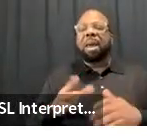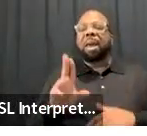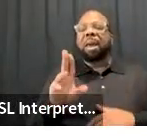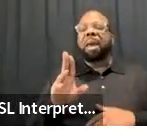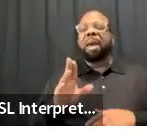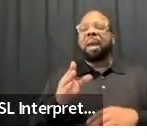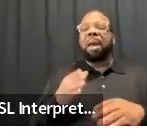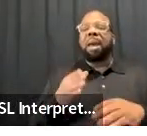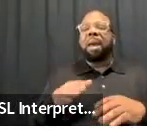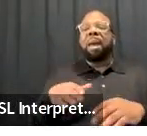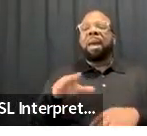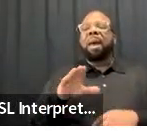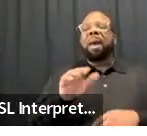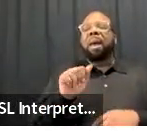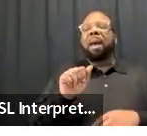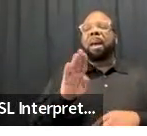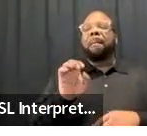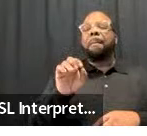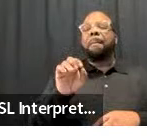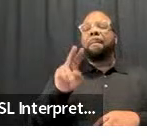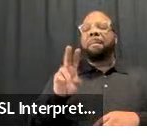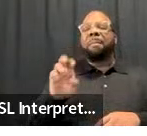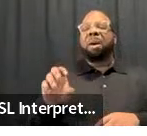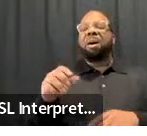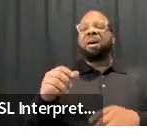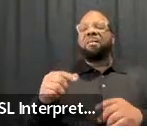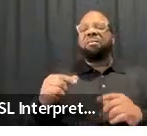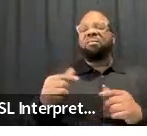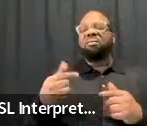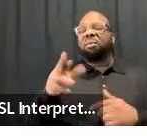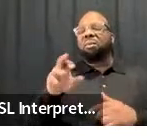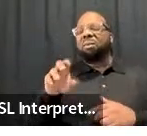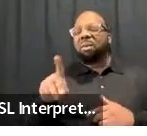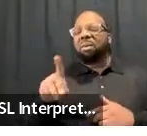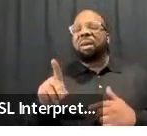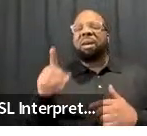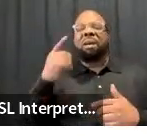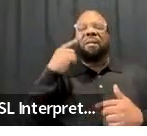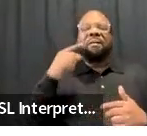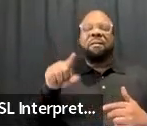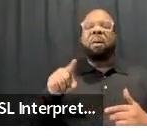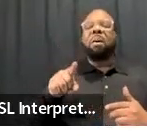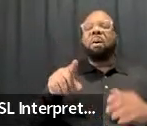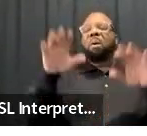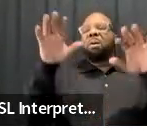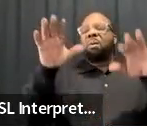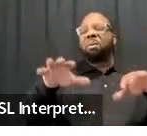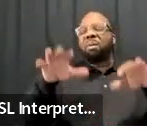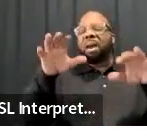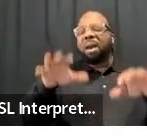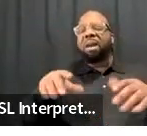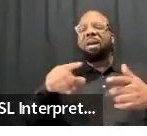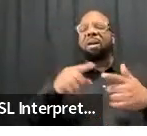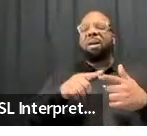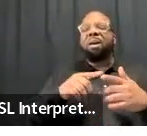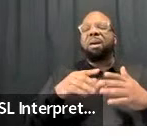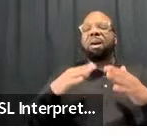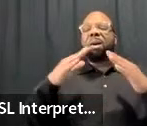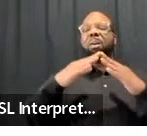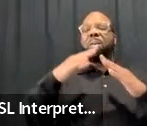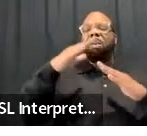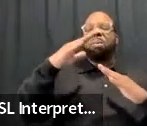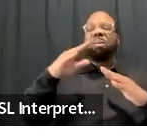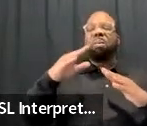alternative for bioswales and rain gardens in those type of districts? And will it be included in this program? I think that's an excellent